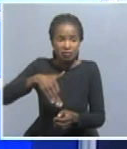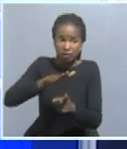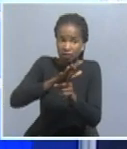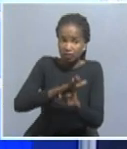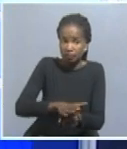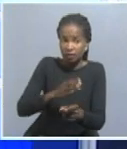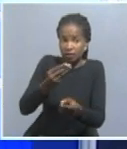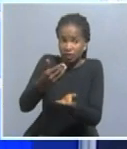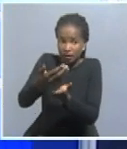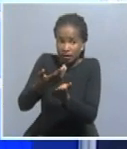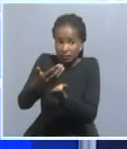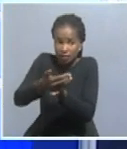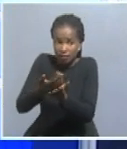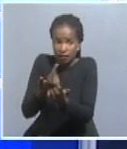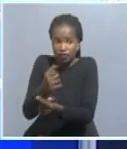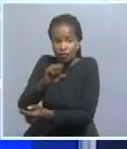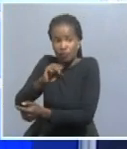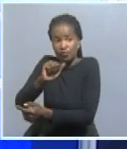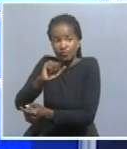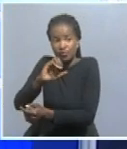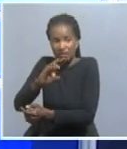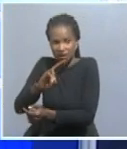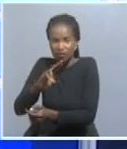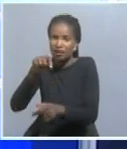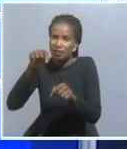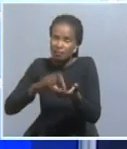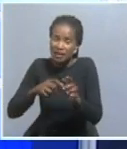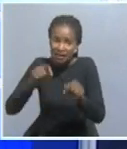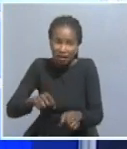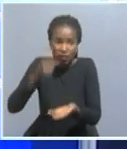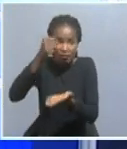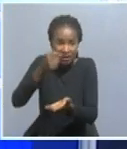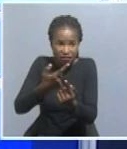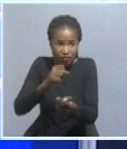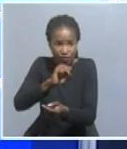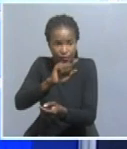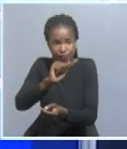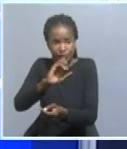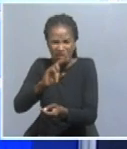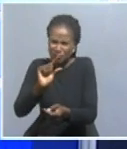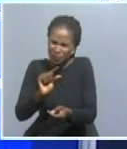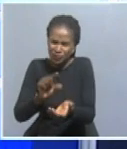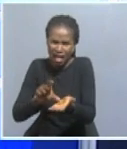on SACU revenues? How do you see us restructuring our monies going forward?